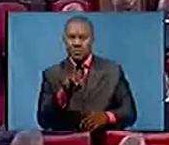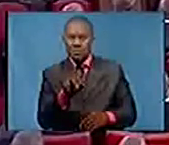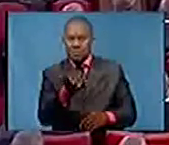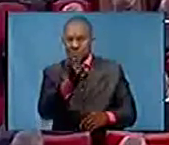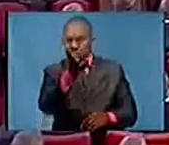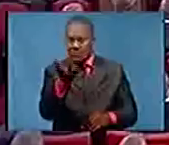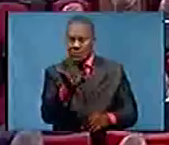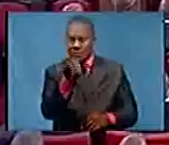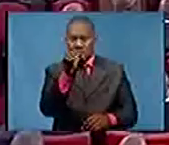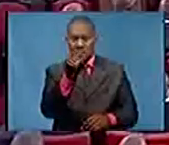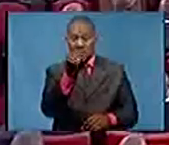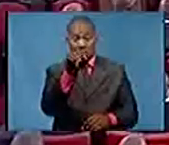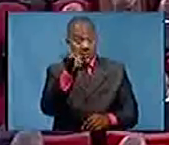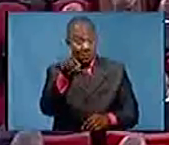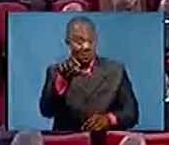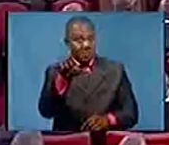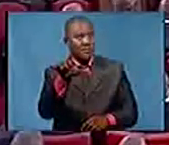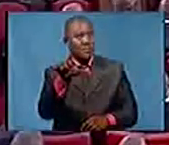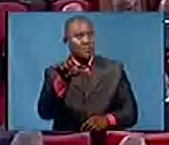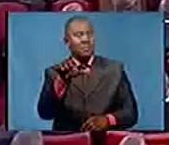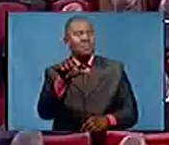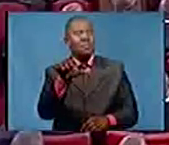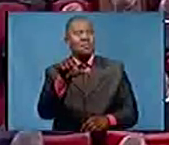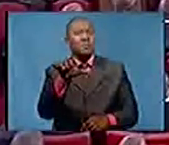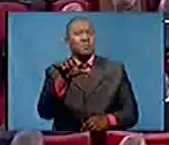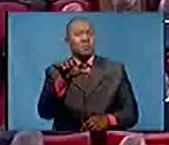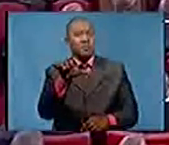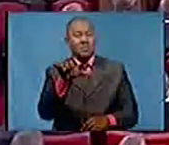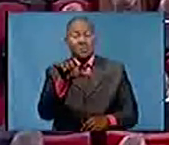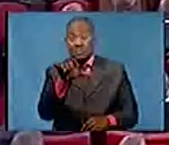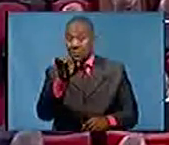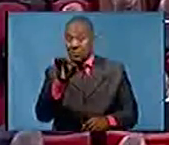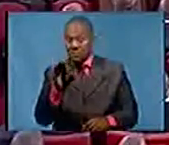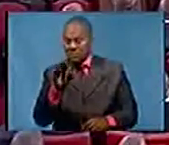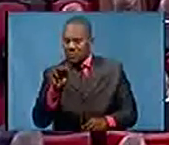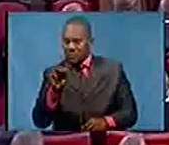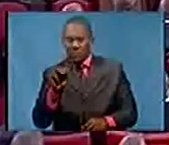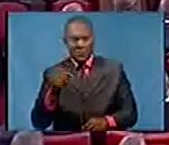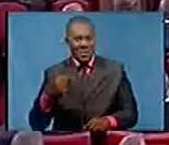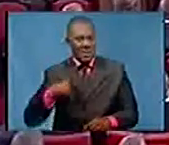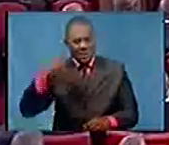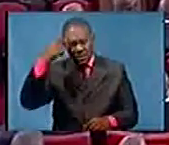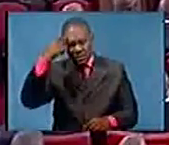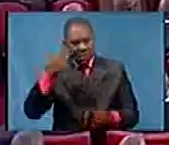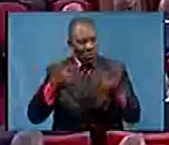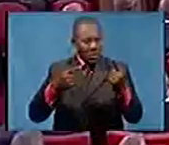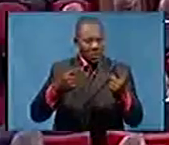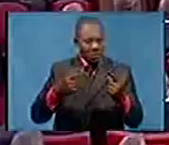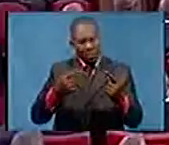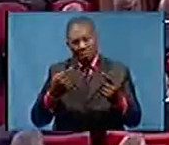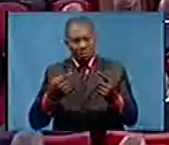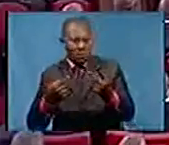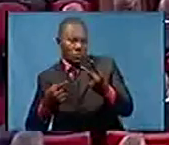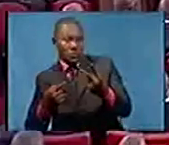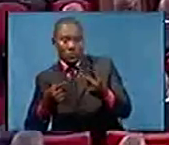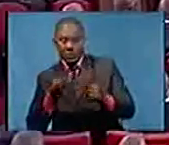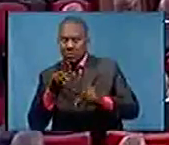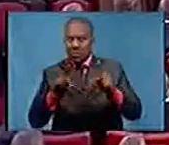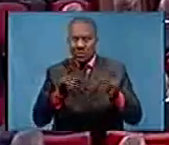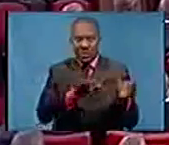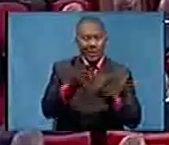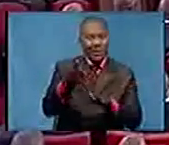Joy FM, their report on the iPad, I think one or two people died in the sequel to the